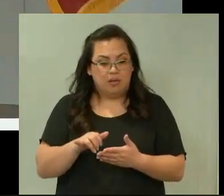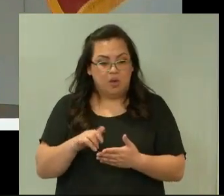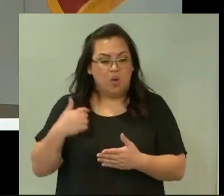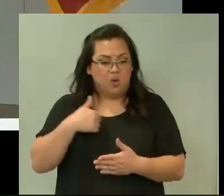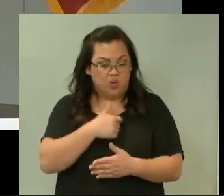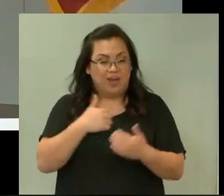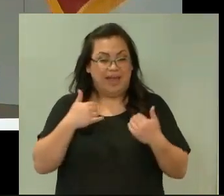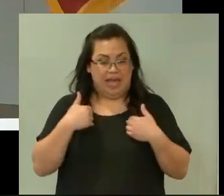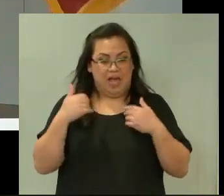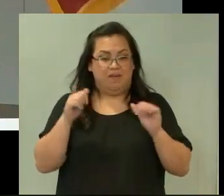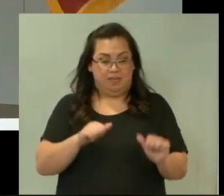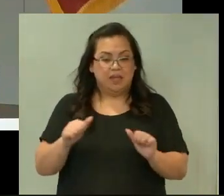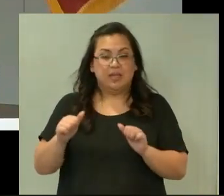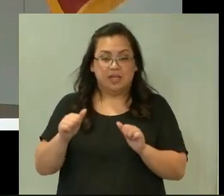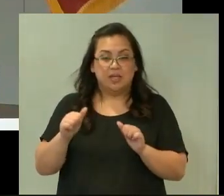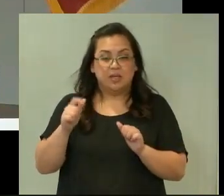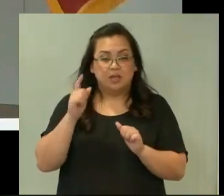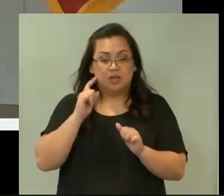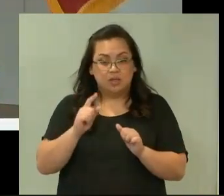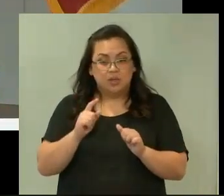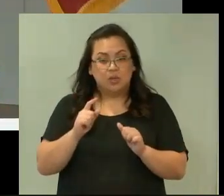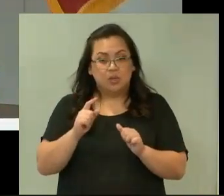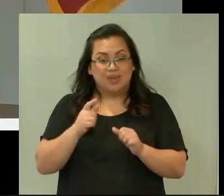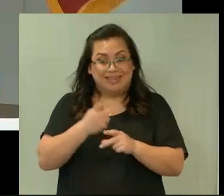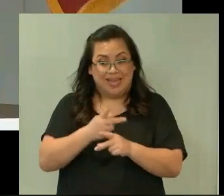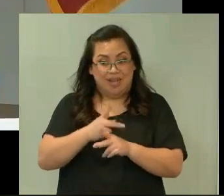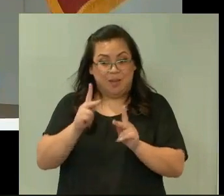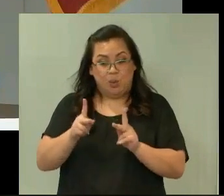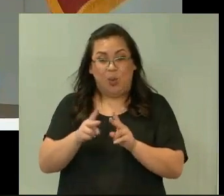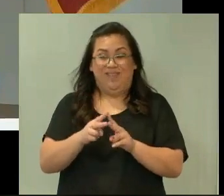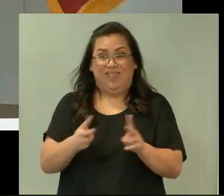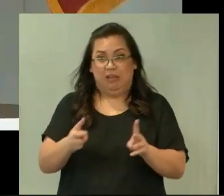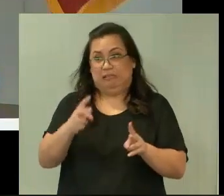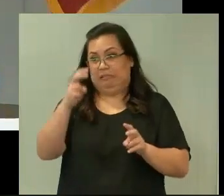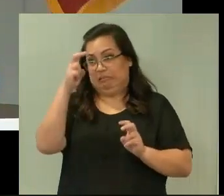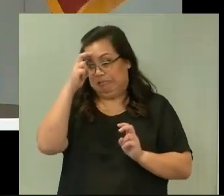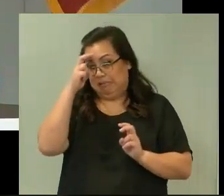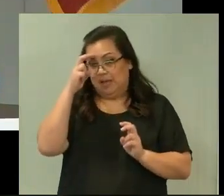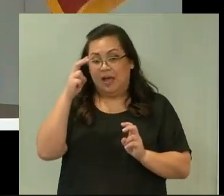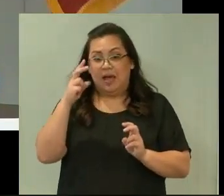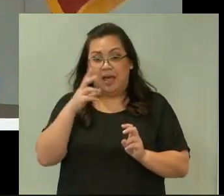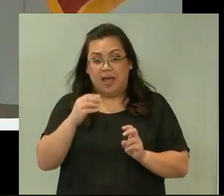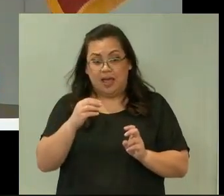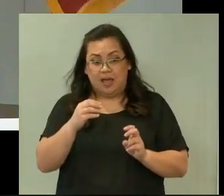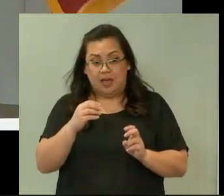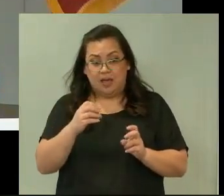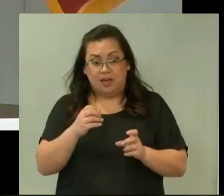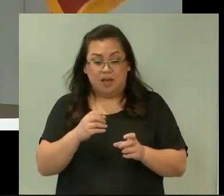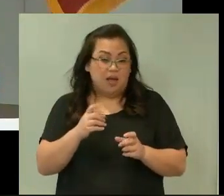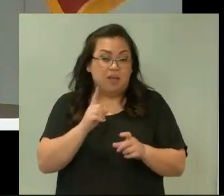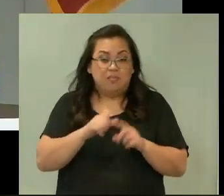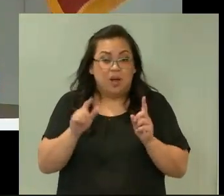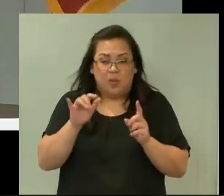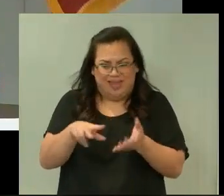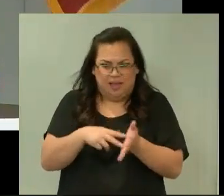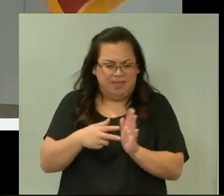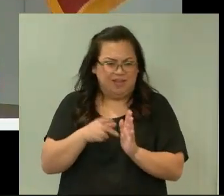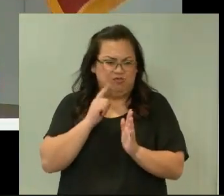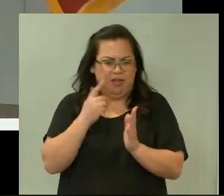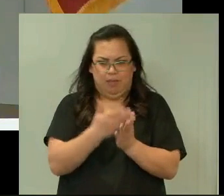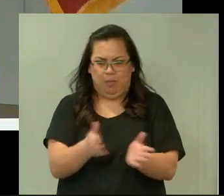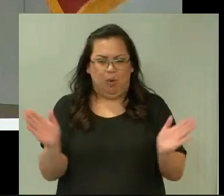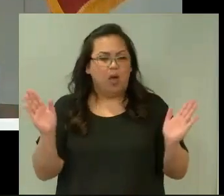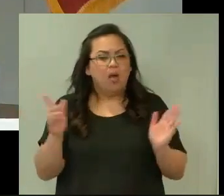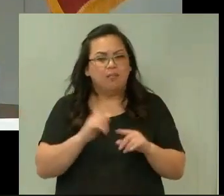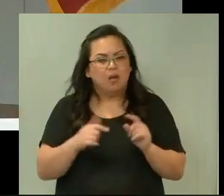have capacity to care for the very ill, and that capacity is very broad, and we are very pleased that that is